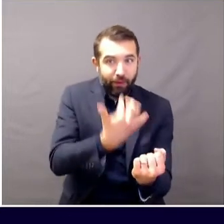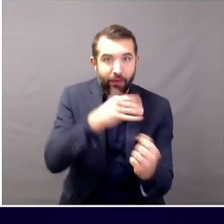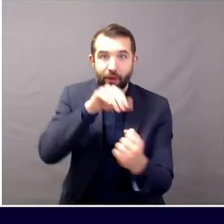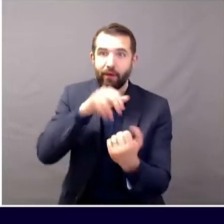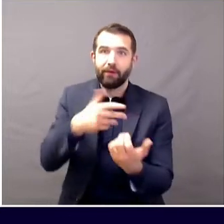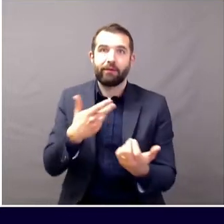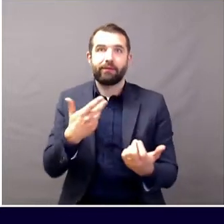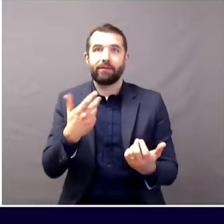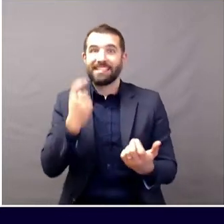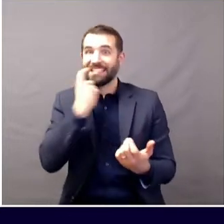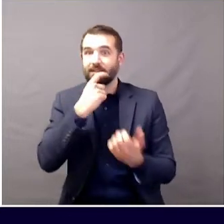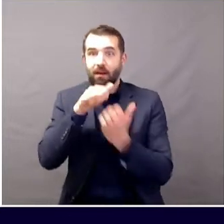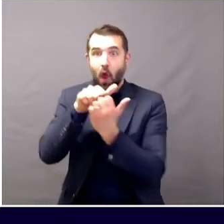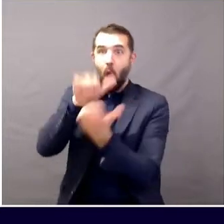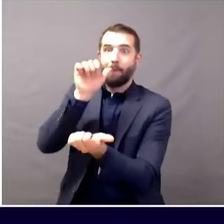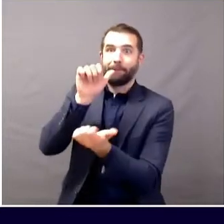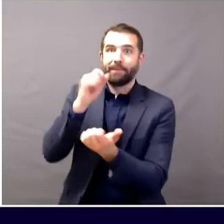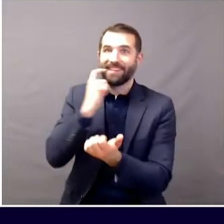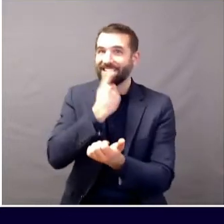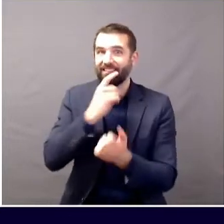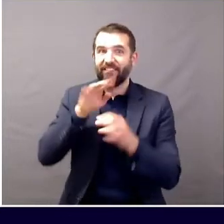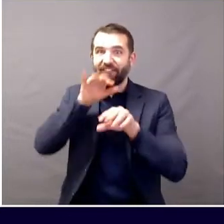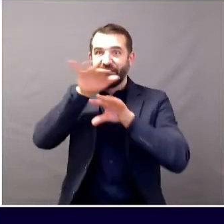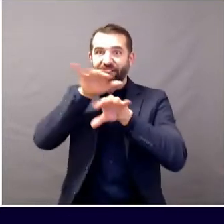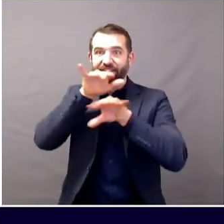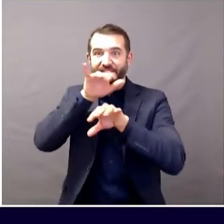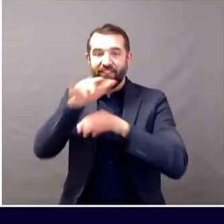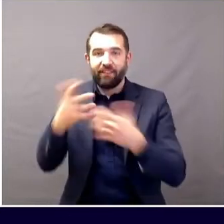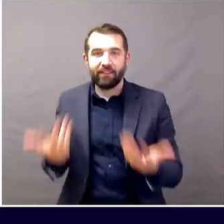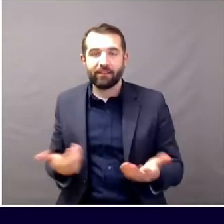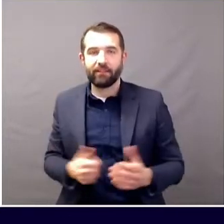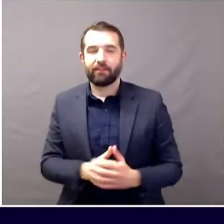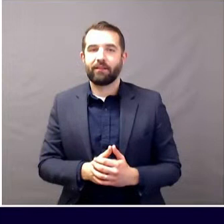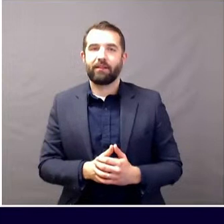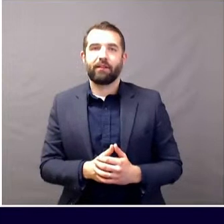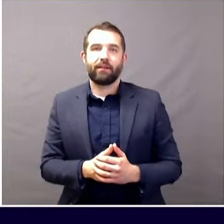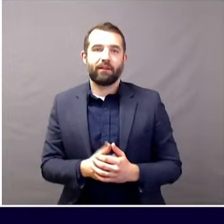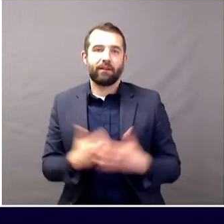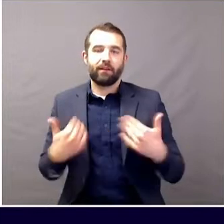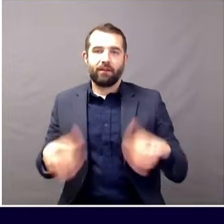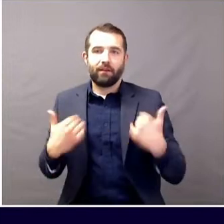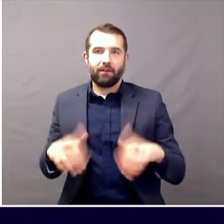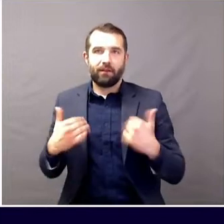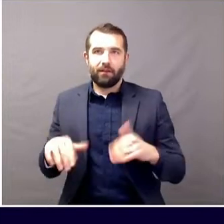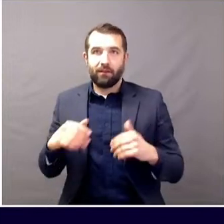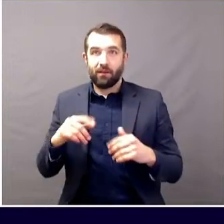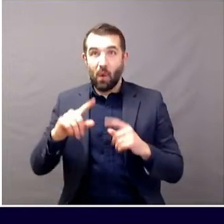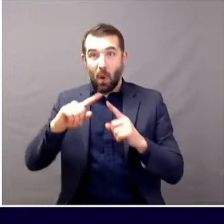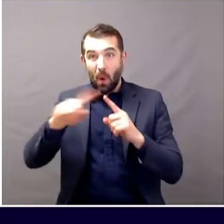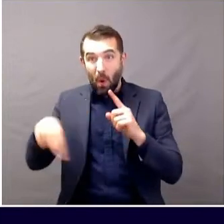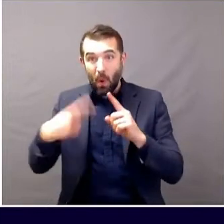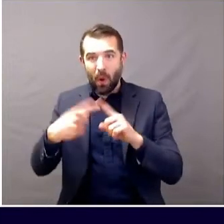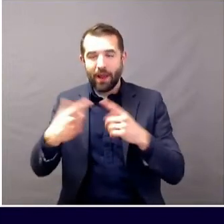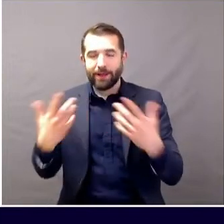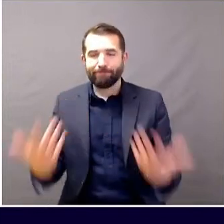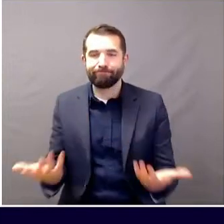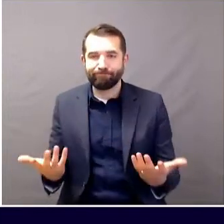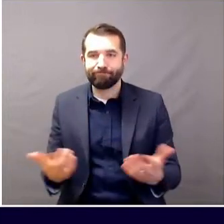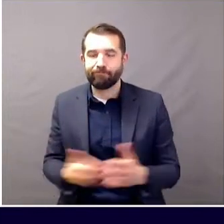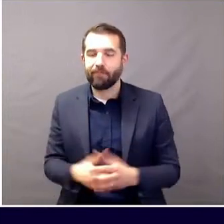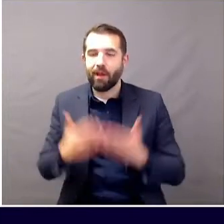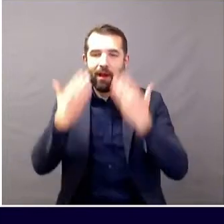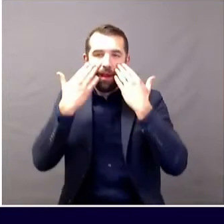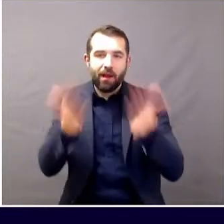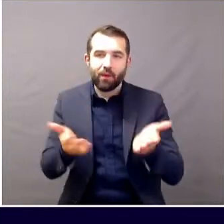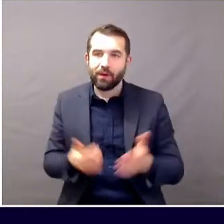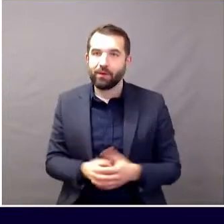have access to vaccine. I really can't speculate as to when that may be, just to be candid. We're hoping